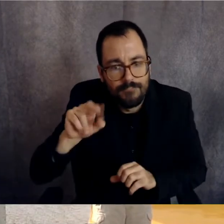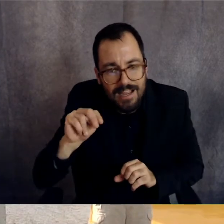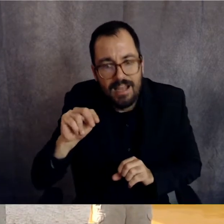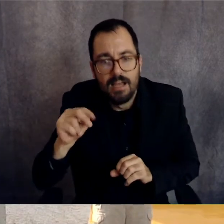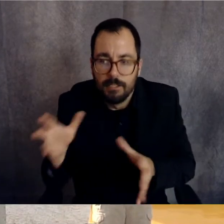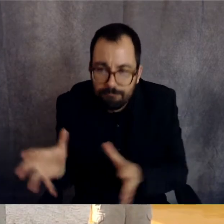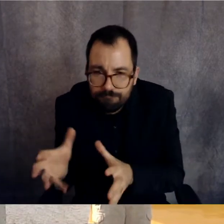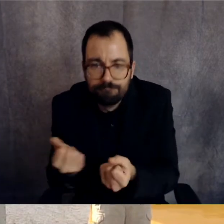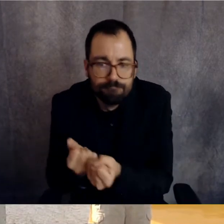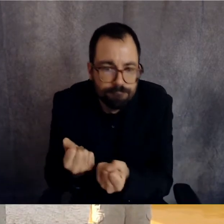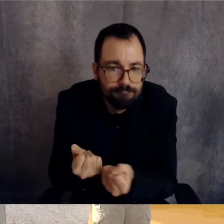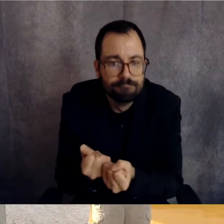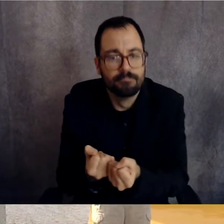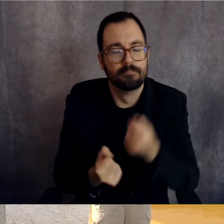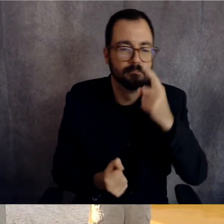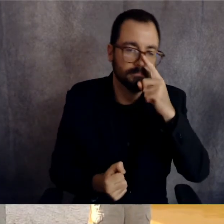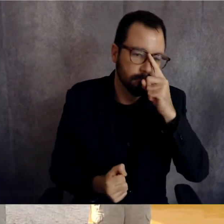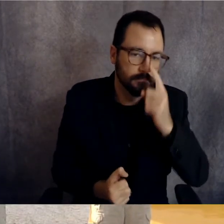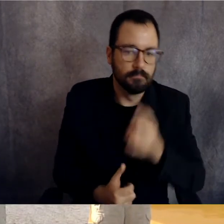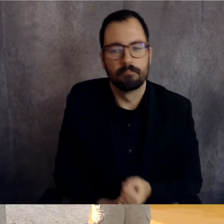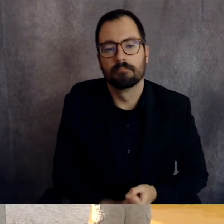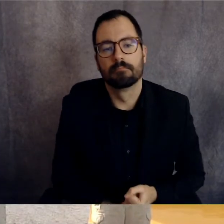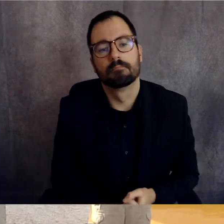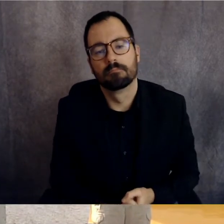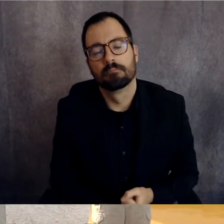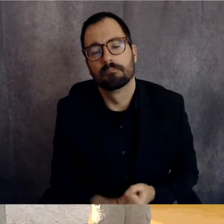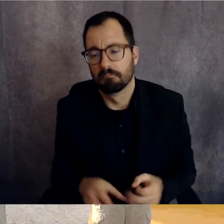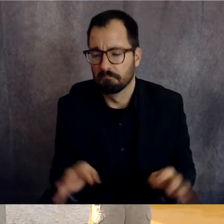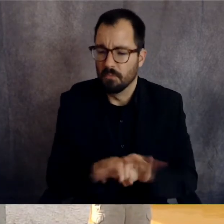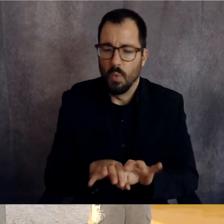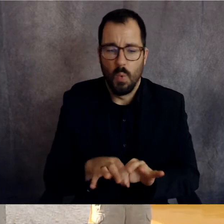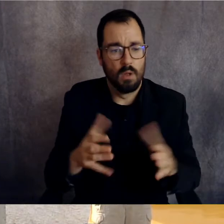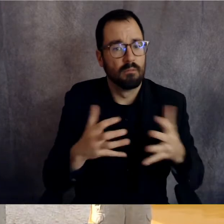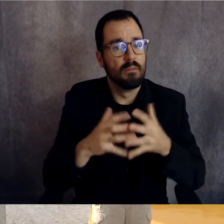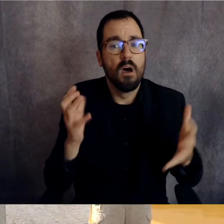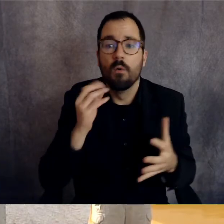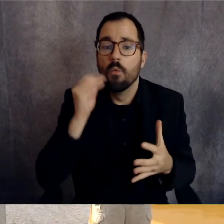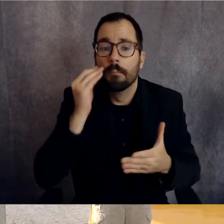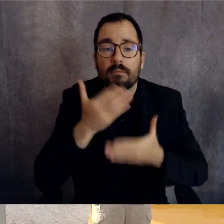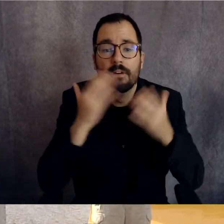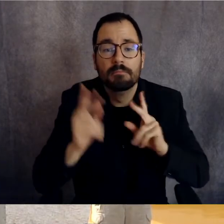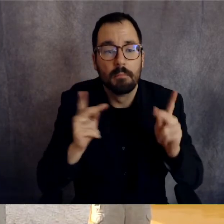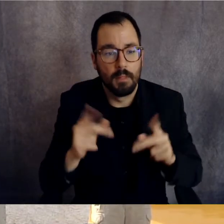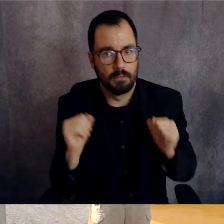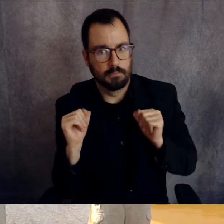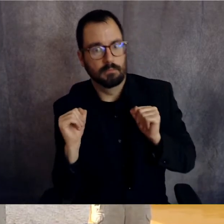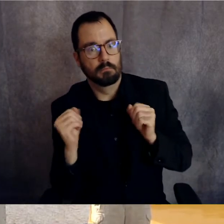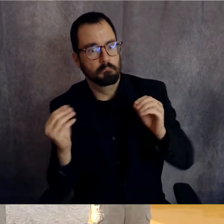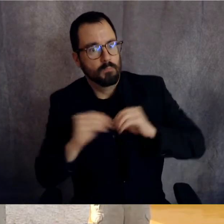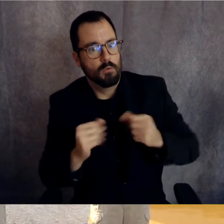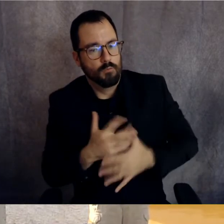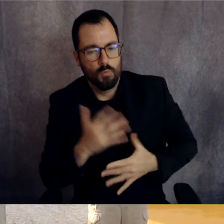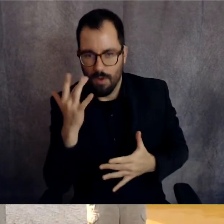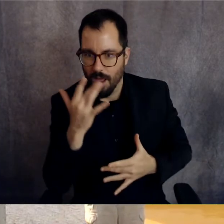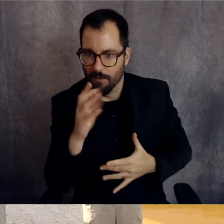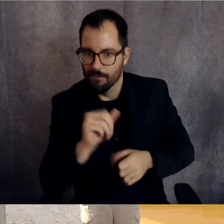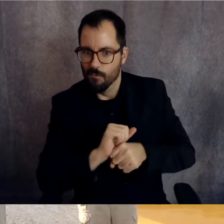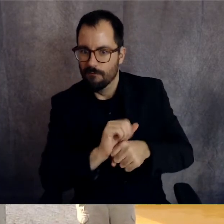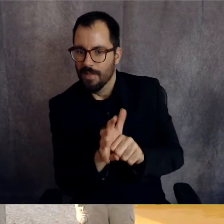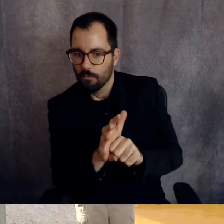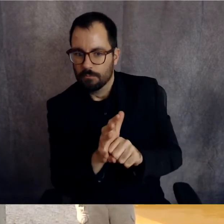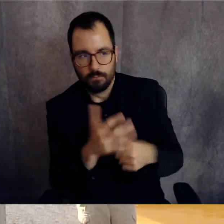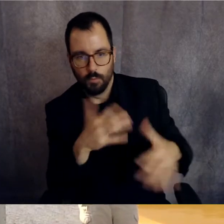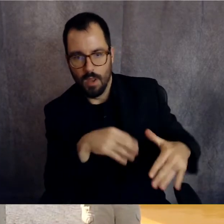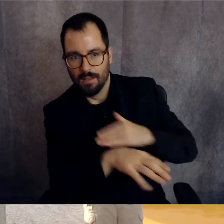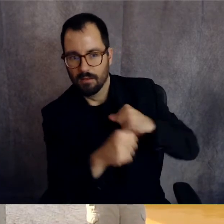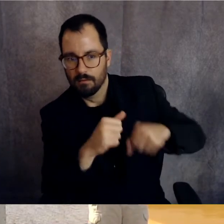It's more important than ever this year because a lot of our homeless are fearful of coming into crowded conditions. And while we've done a good job to de-densify